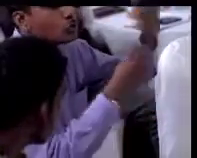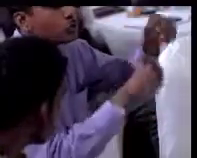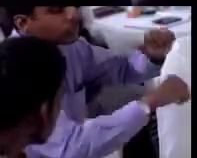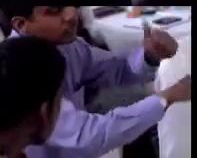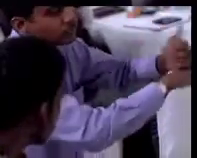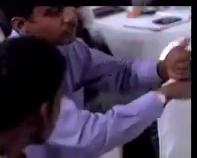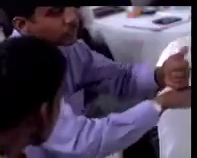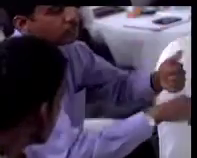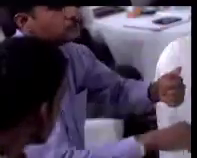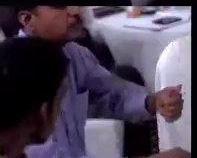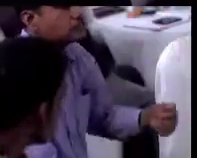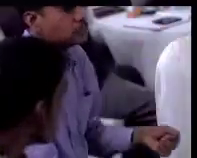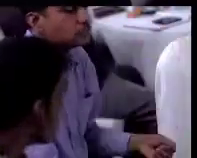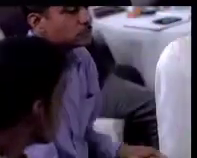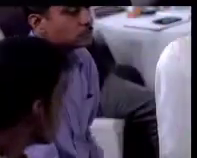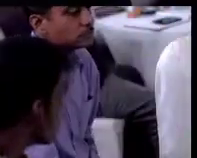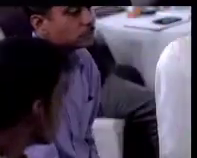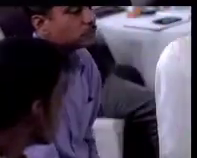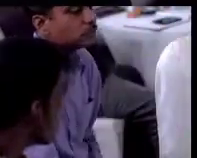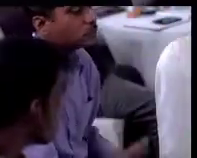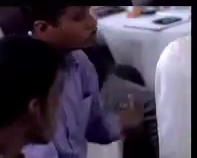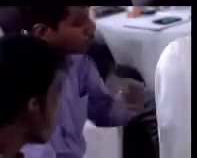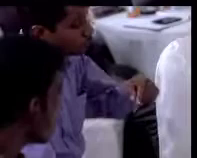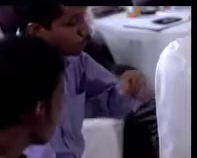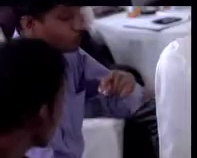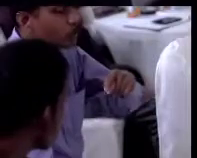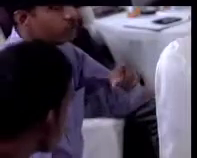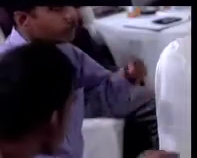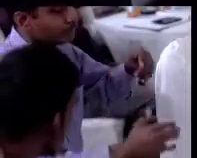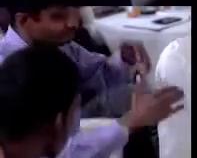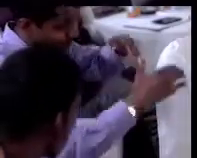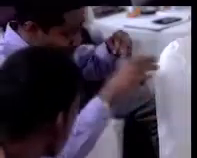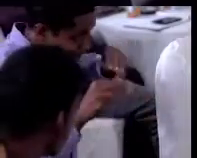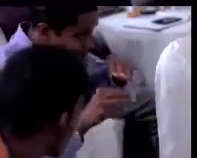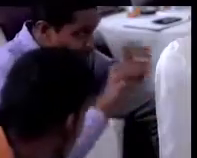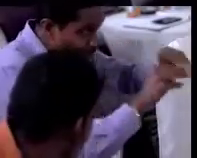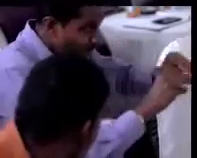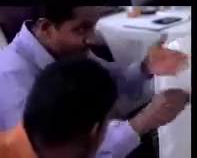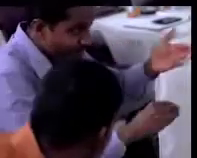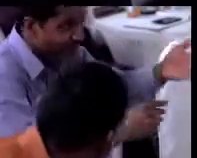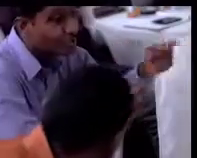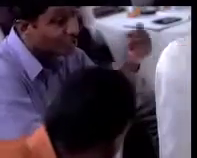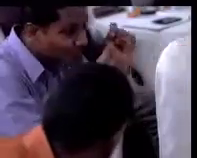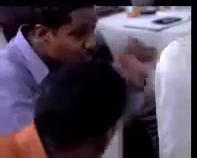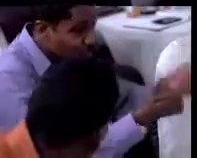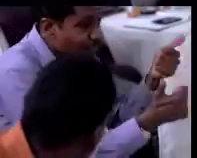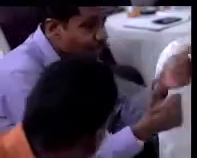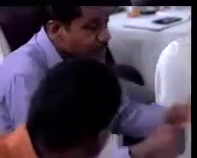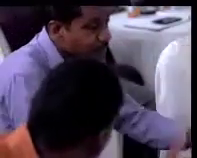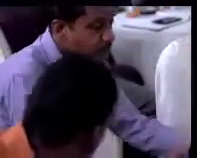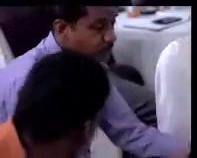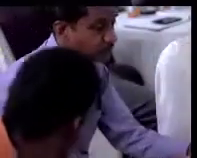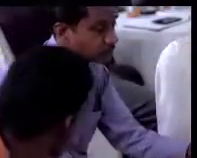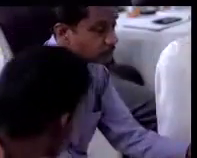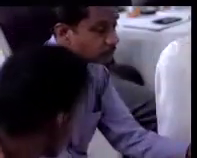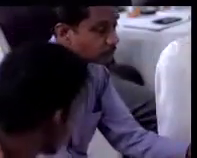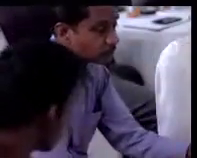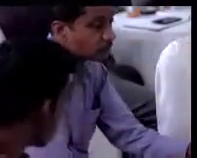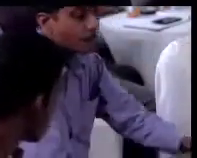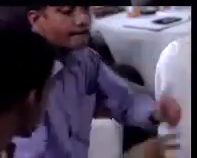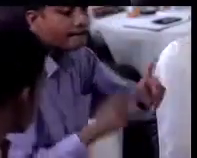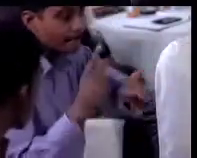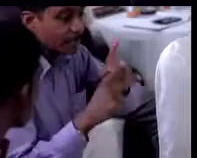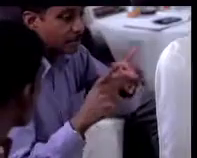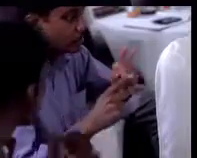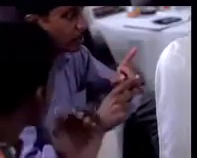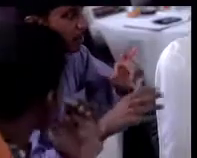we've relocated or you know really was aware of the changes, because we just kind of moved into that space pretty